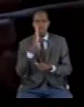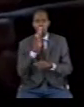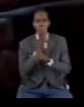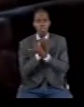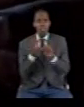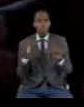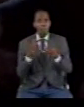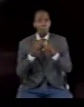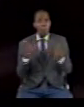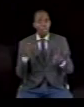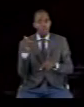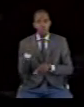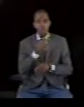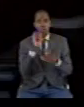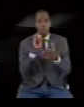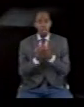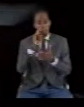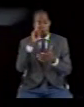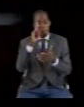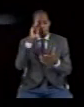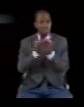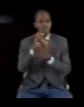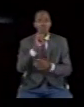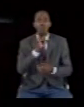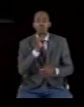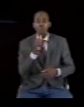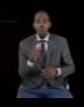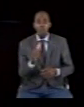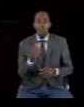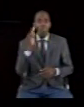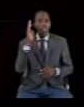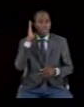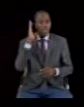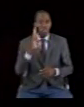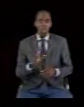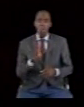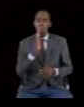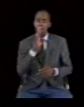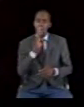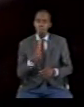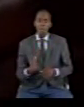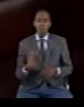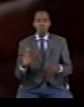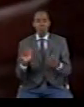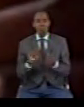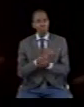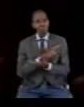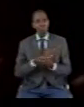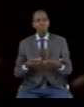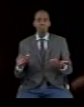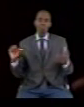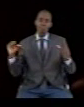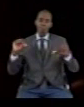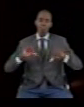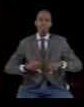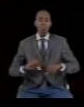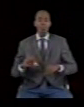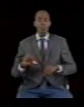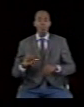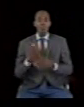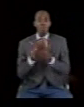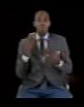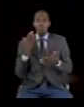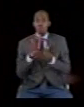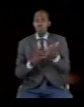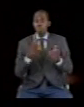but he that believeth not shall be damned. Before somebody can